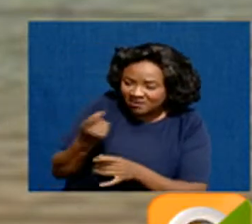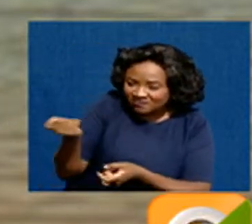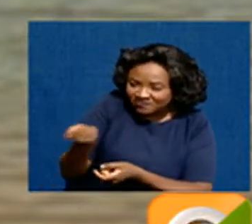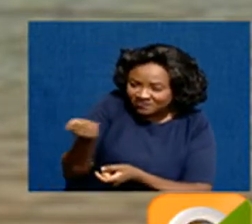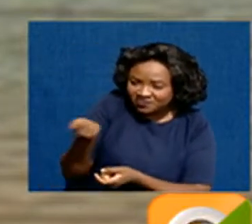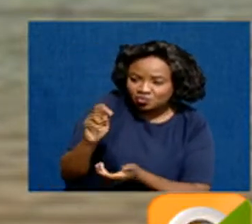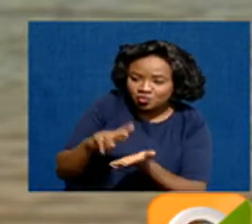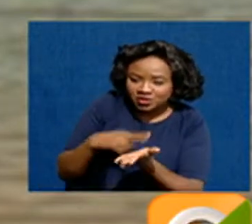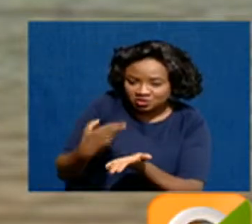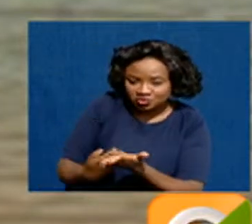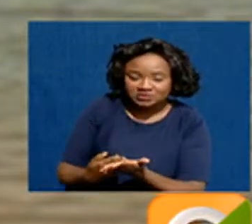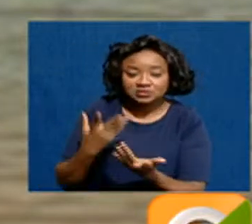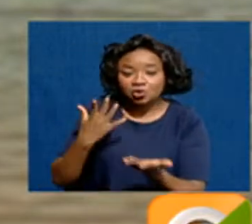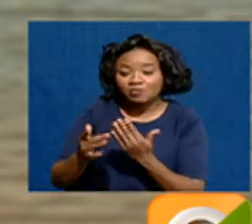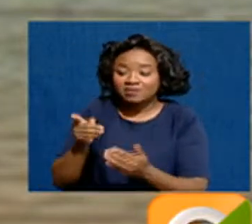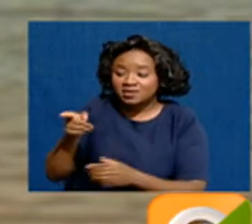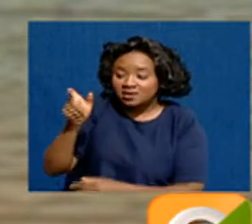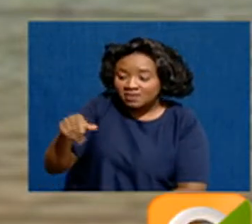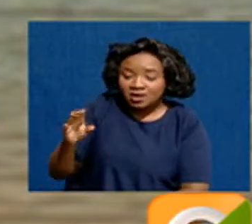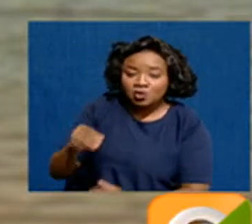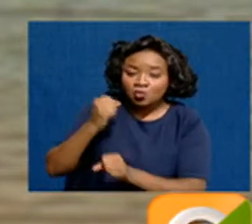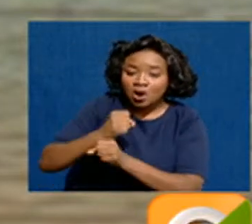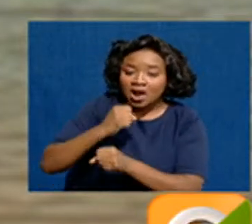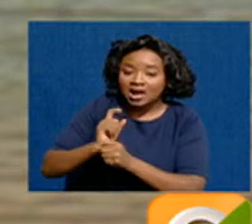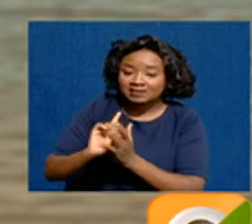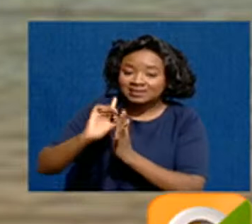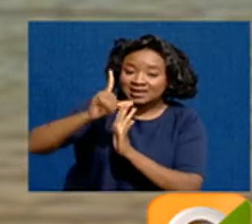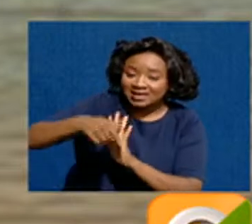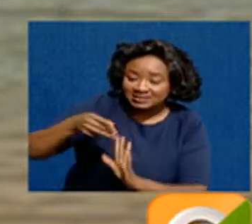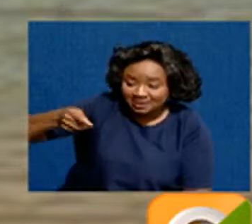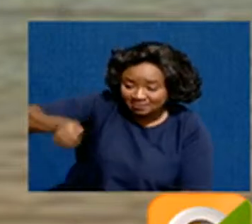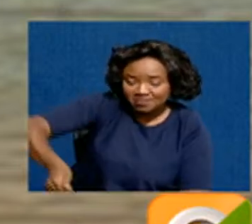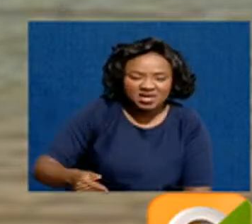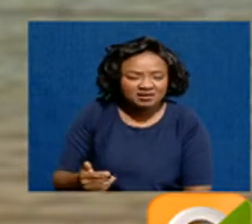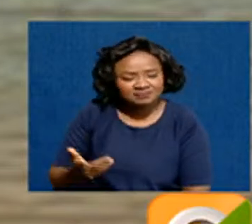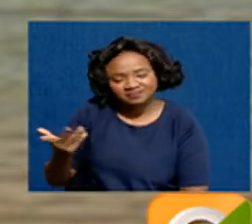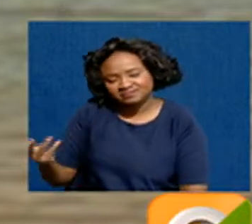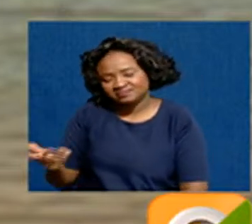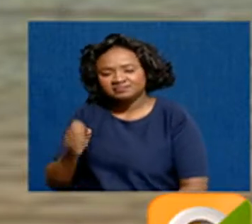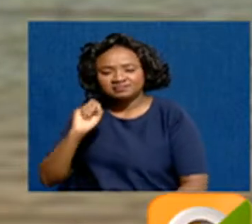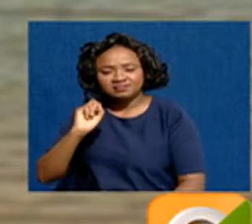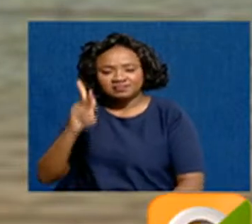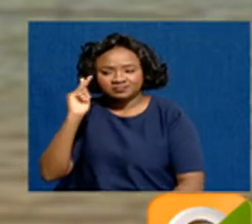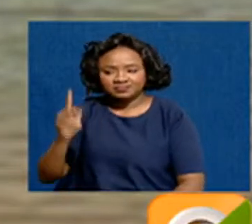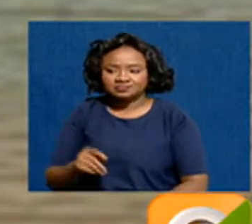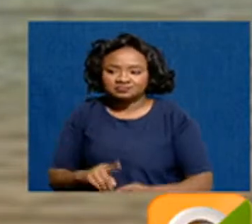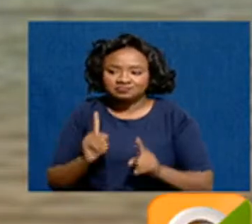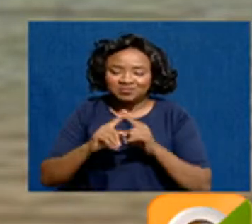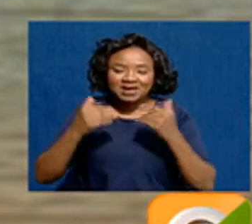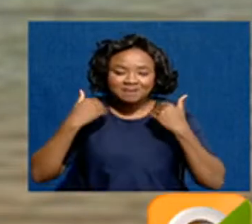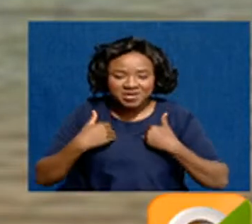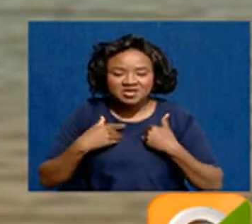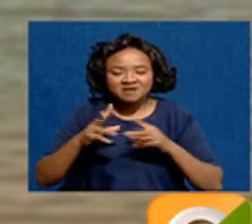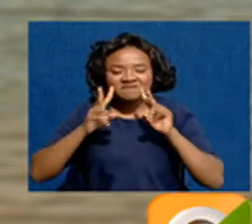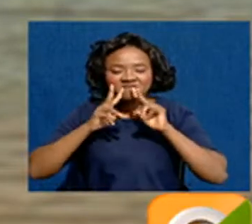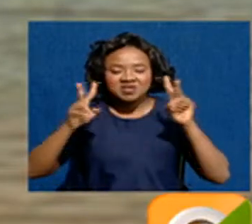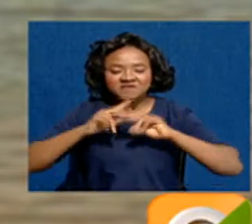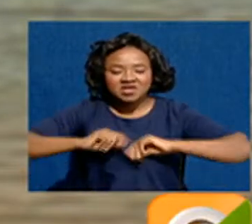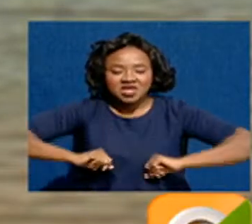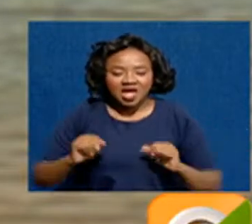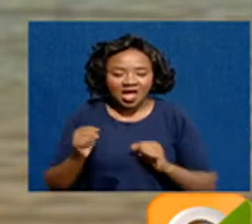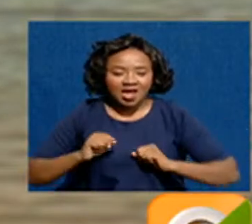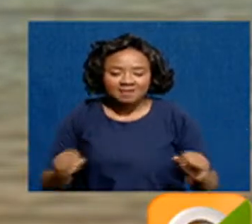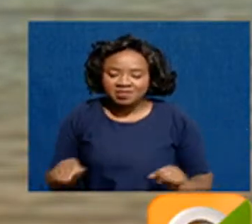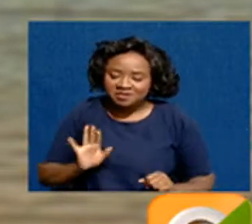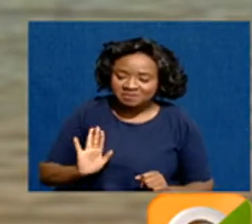is paid after time, you respond to these emergencies. And I am let me repeat this, I'm very happy with the progress we are